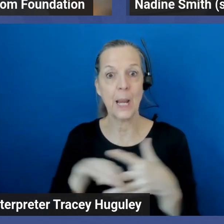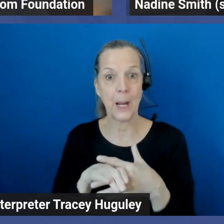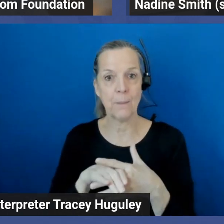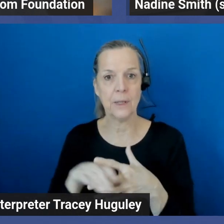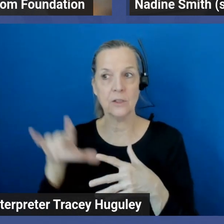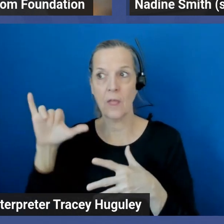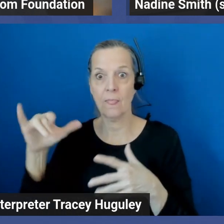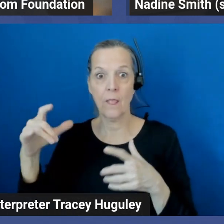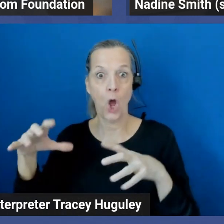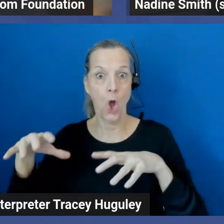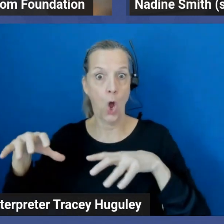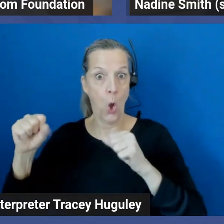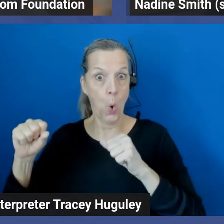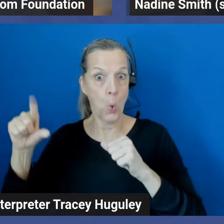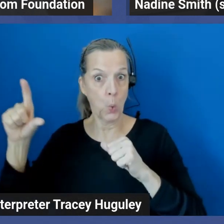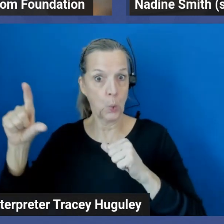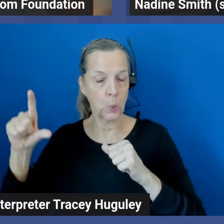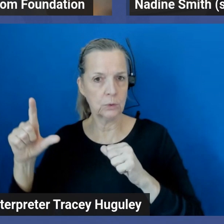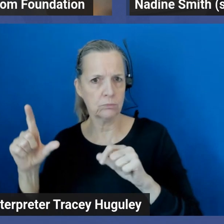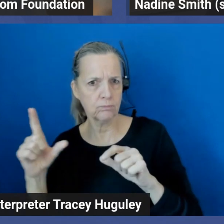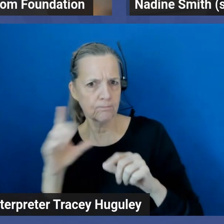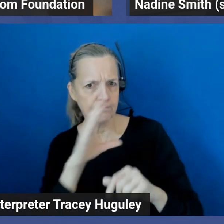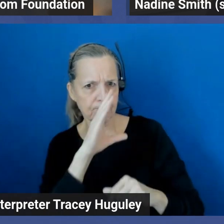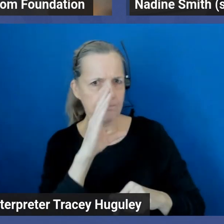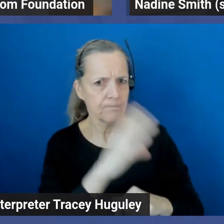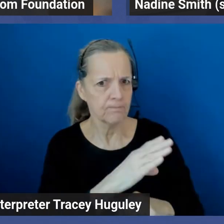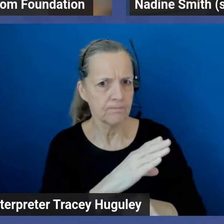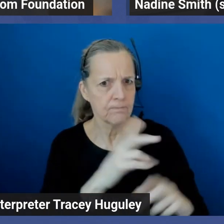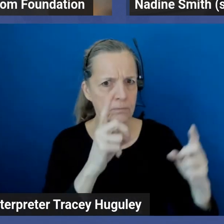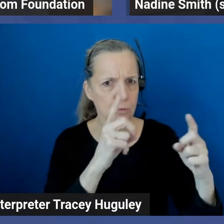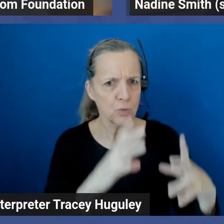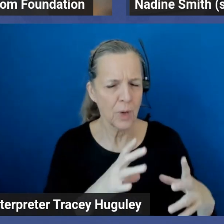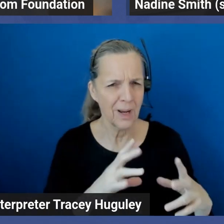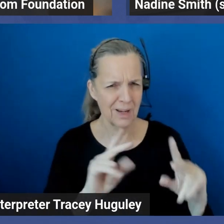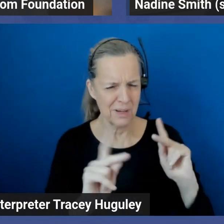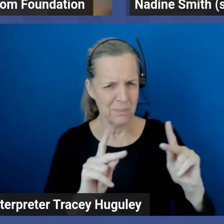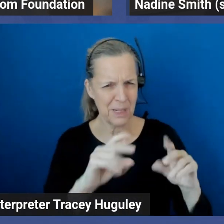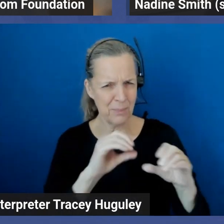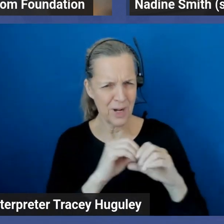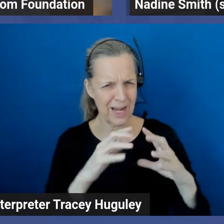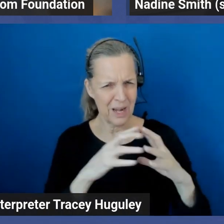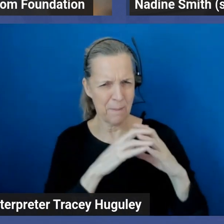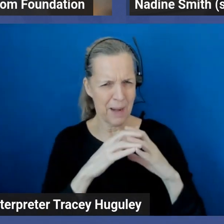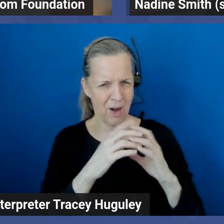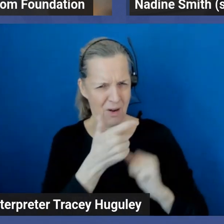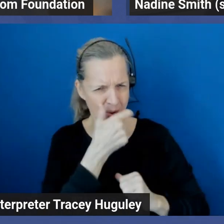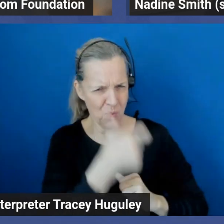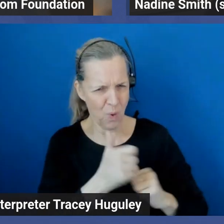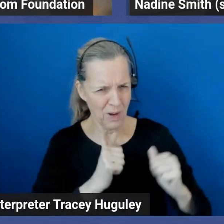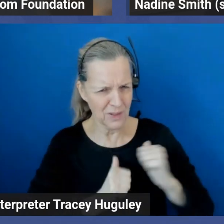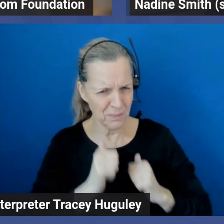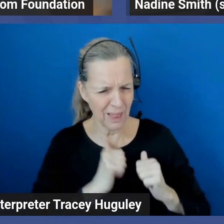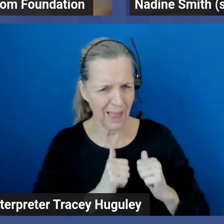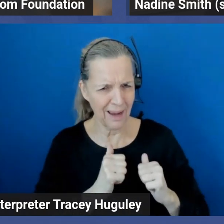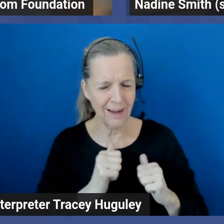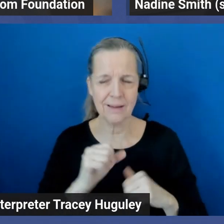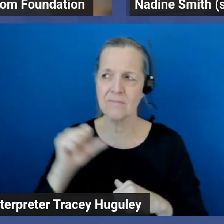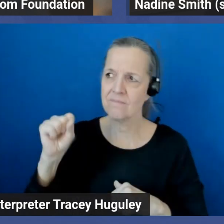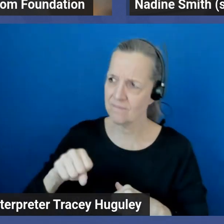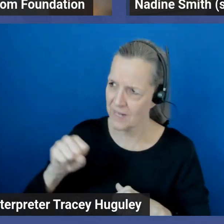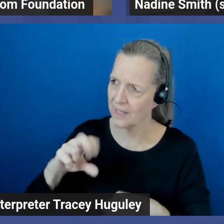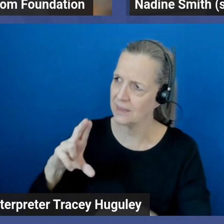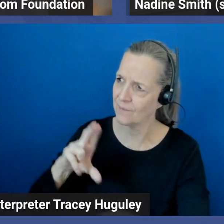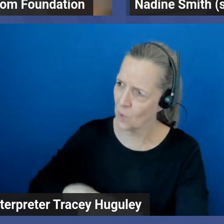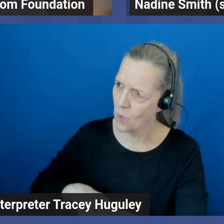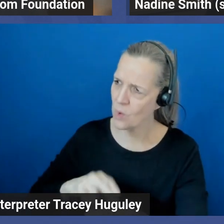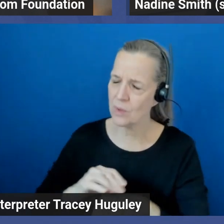the director and said, so people in America see this play? And he said, well, yes, of